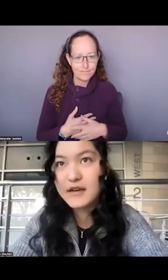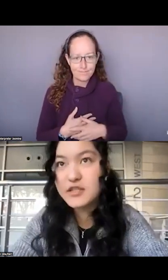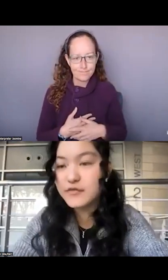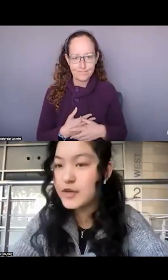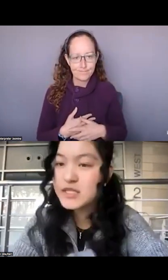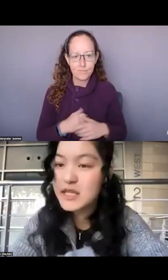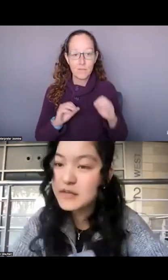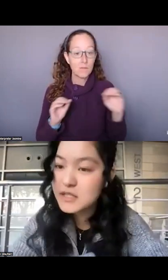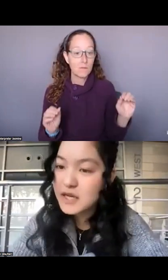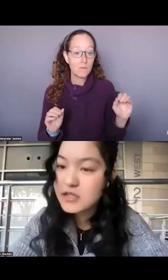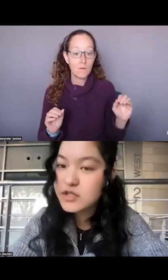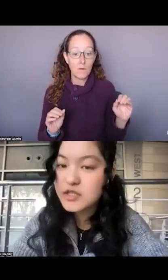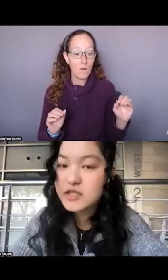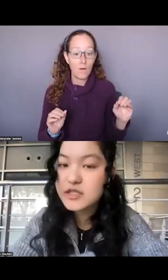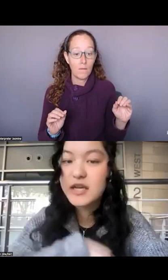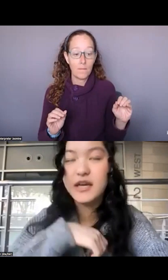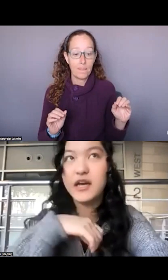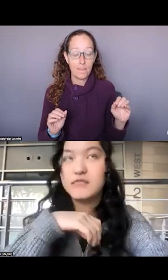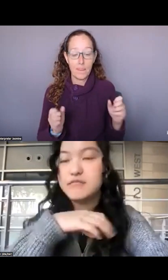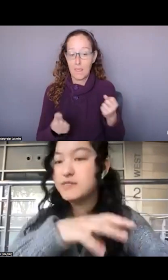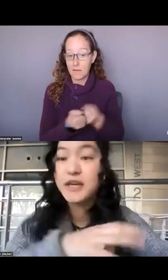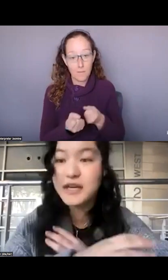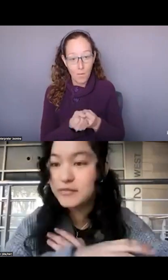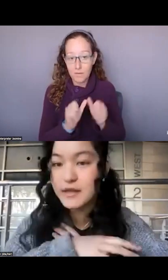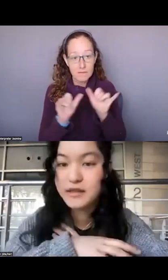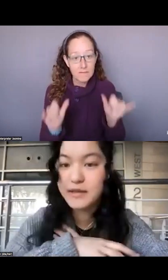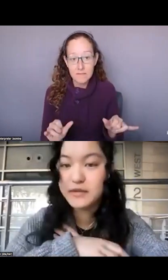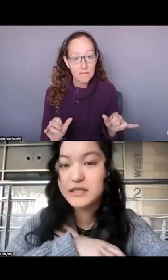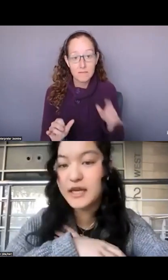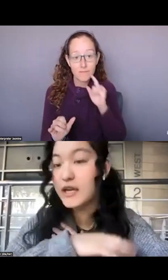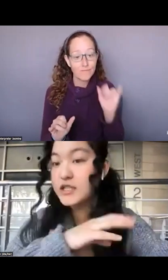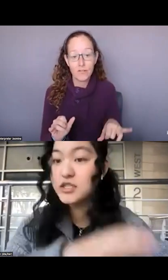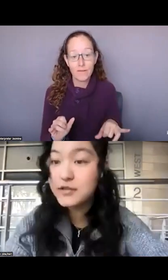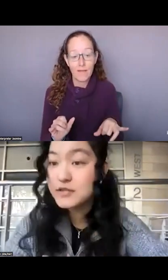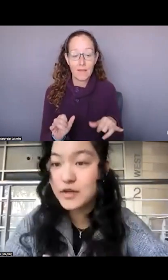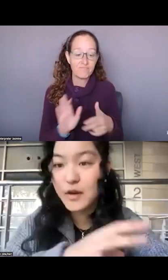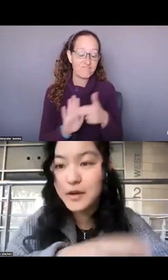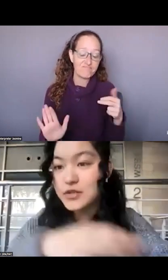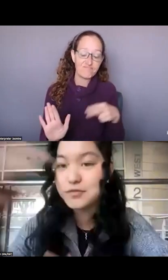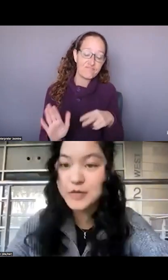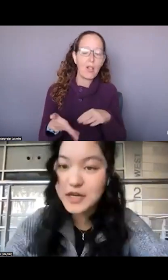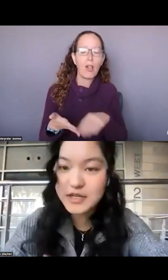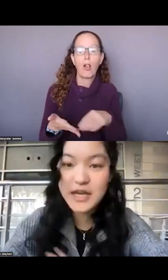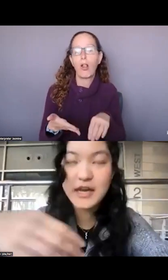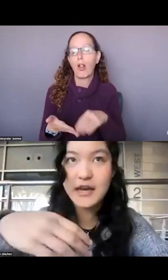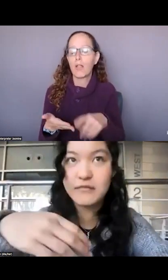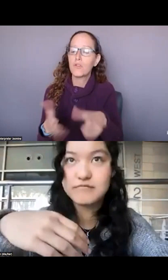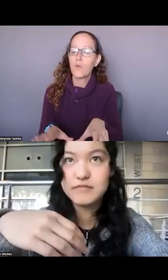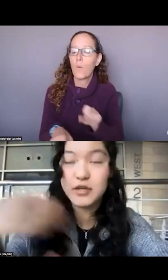really dared to voice like their mental health struggles, just because of being labeled as like an excuse for not wanting to do